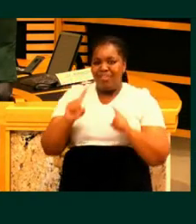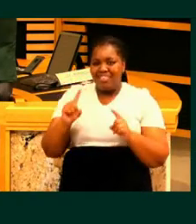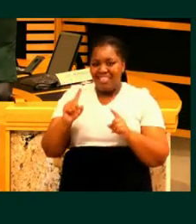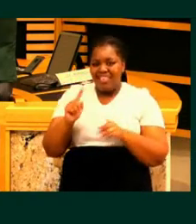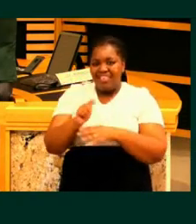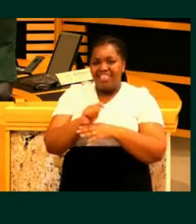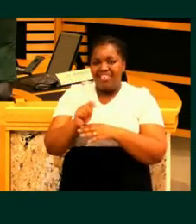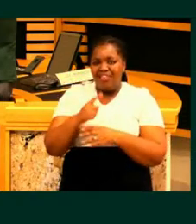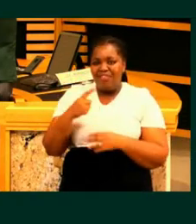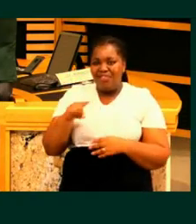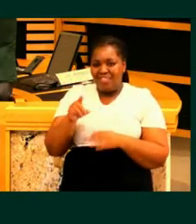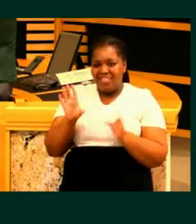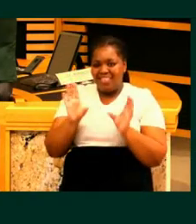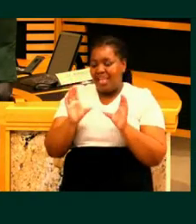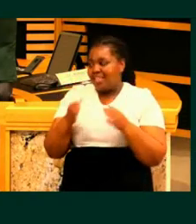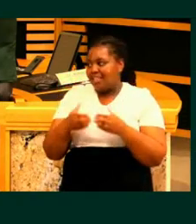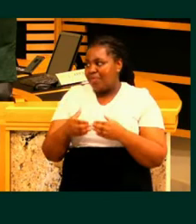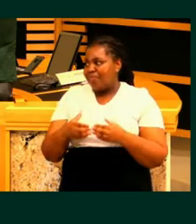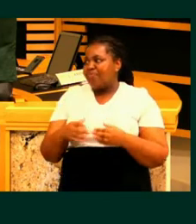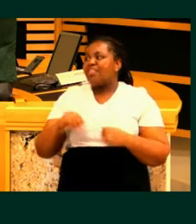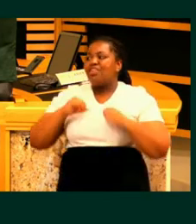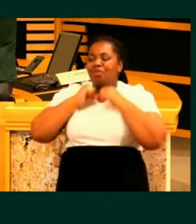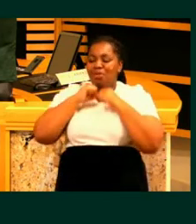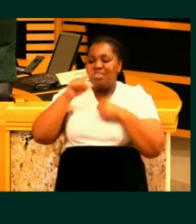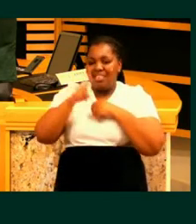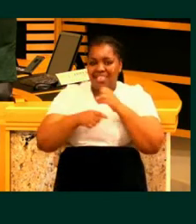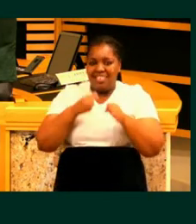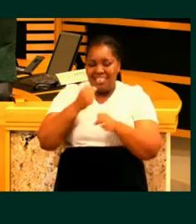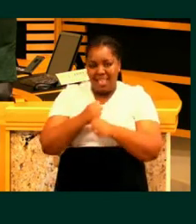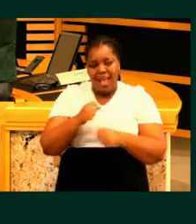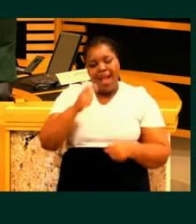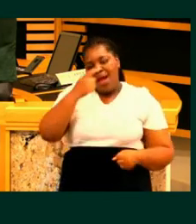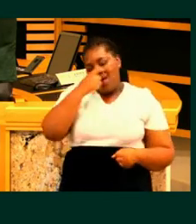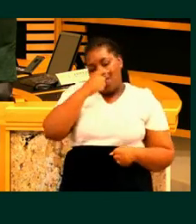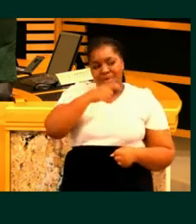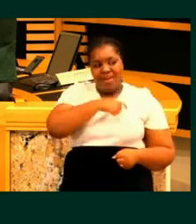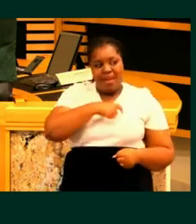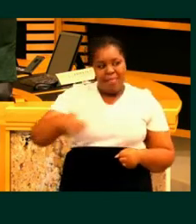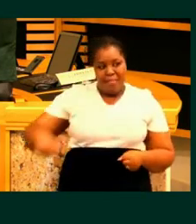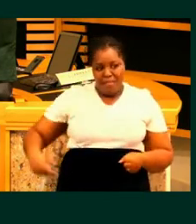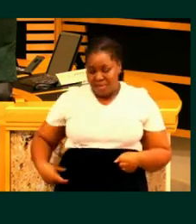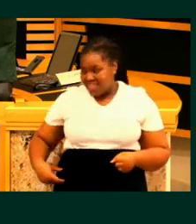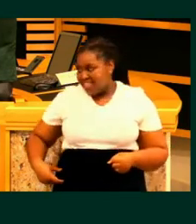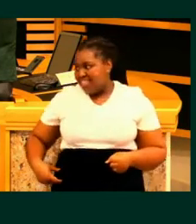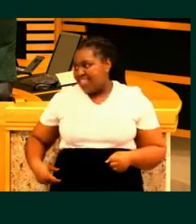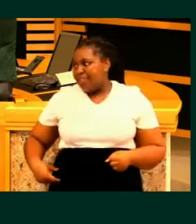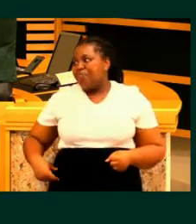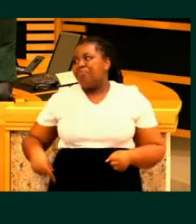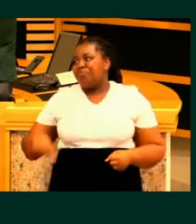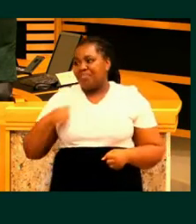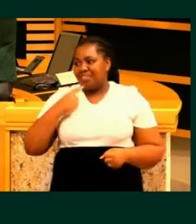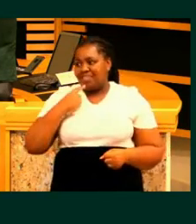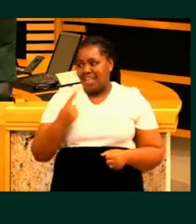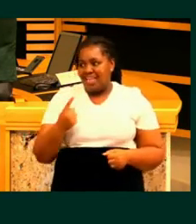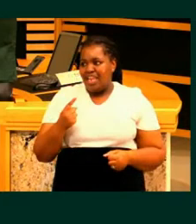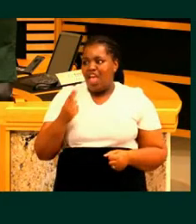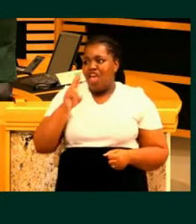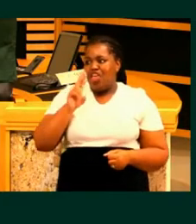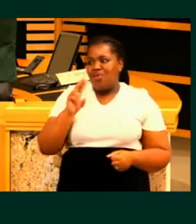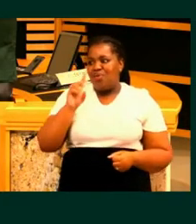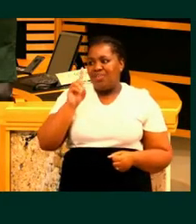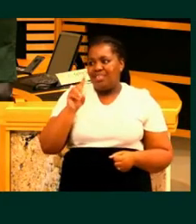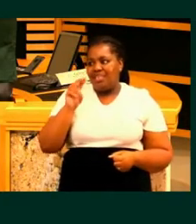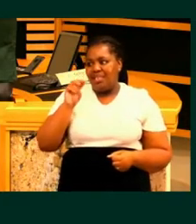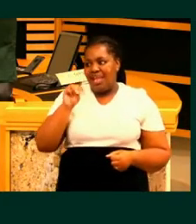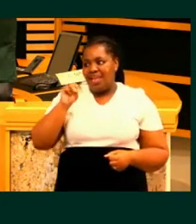this critical sector in August this year presidenta officially inaugurated a new DNA